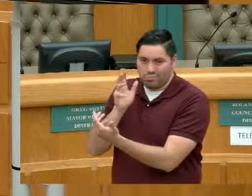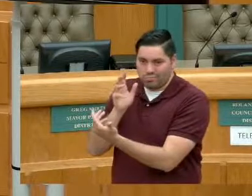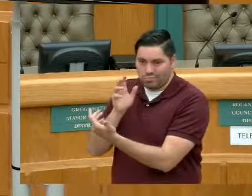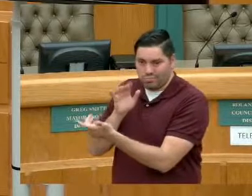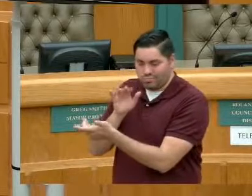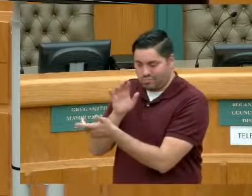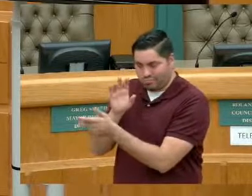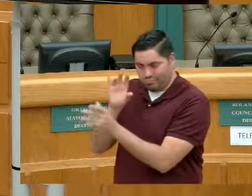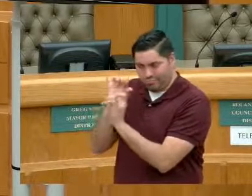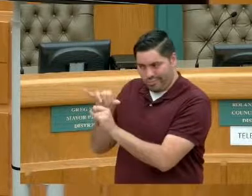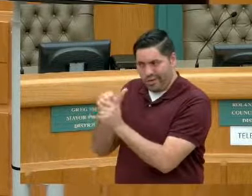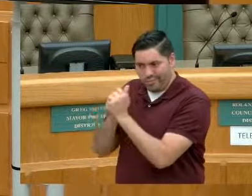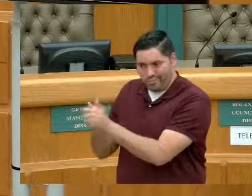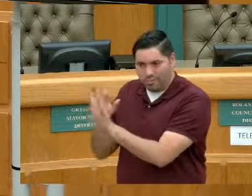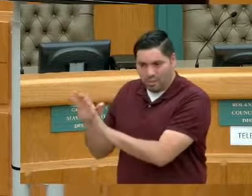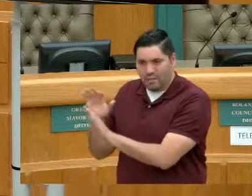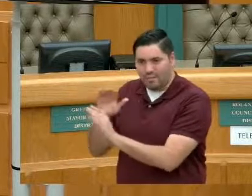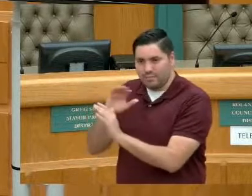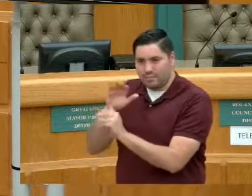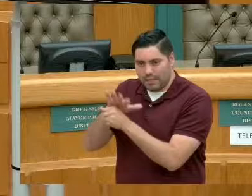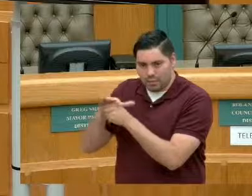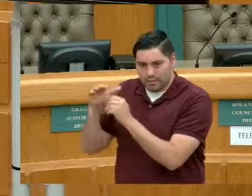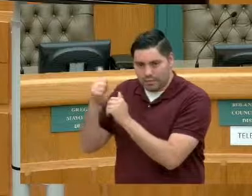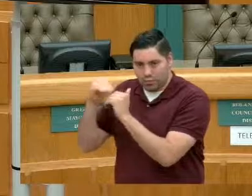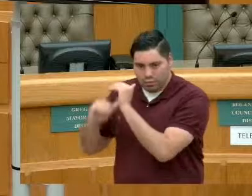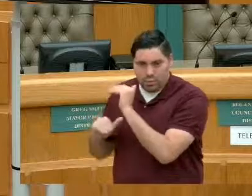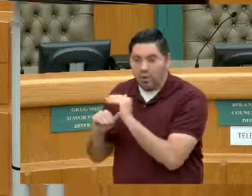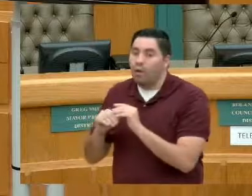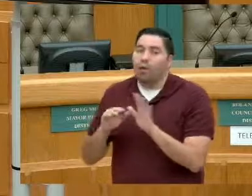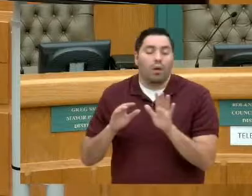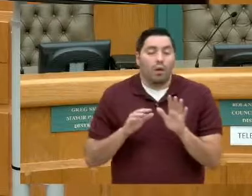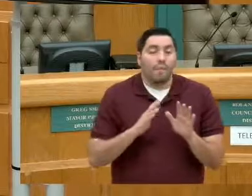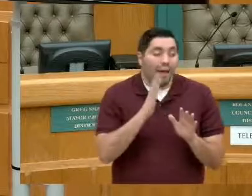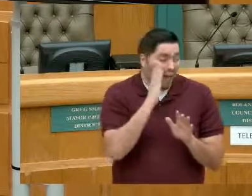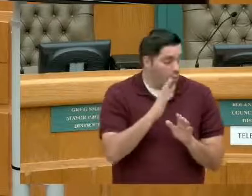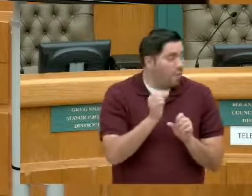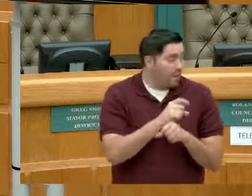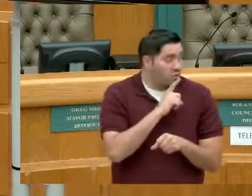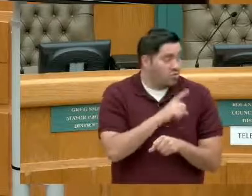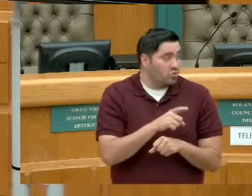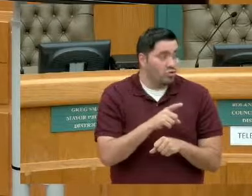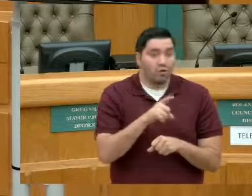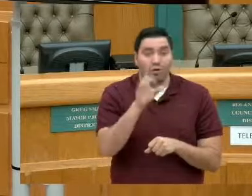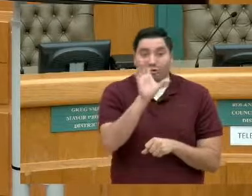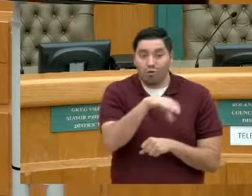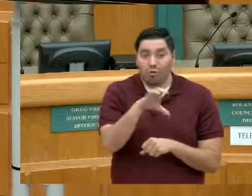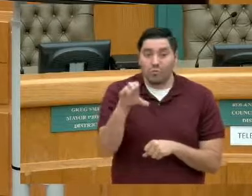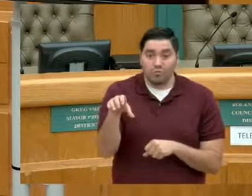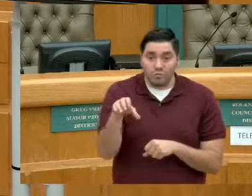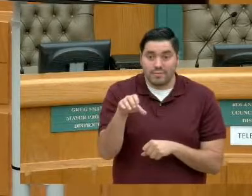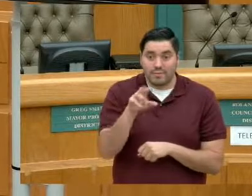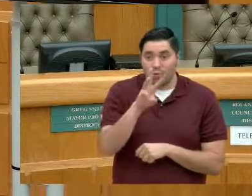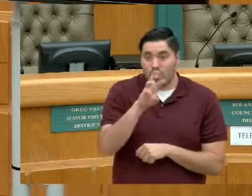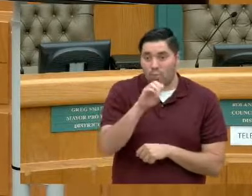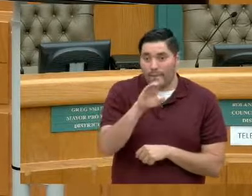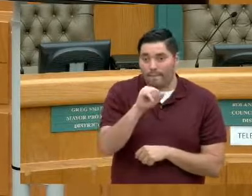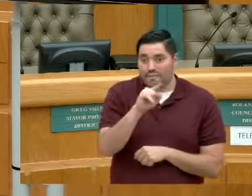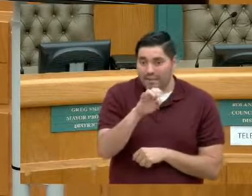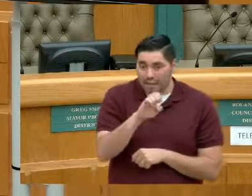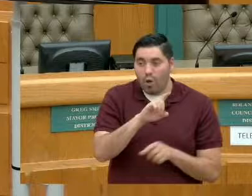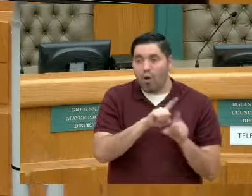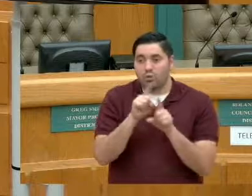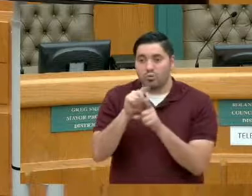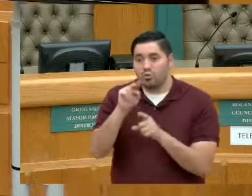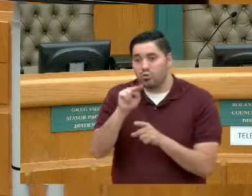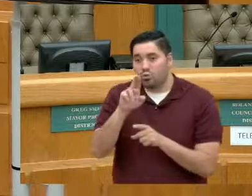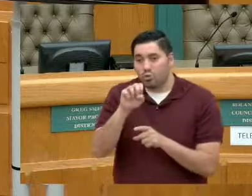group. I'm going to make sure that this is probably already on Corpus Christi's website because they're so fast, and it'll be on Nueces's as well as